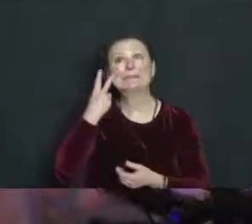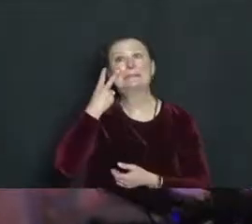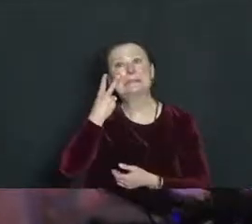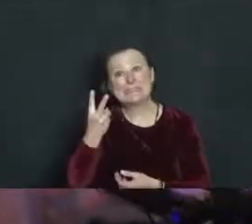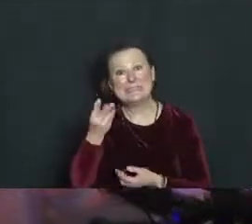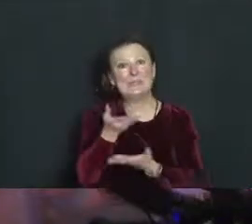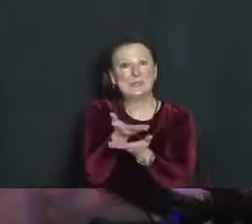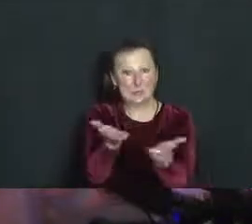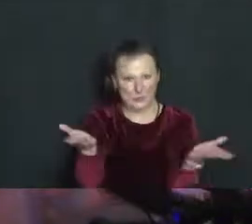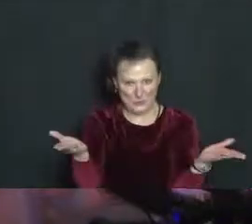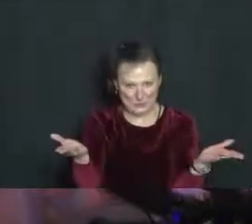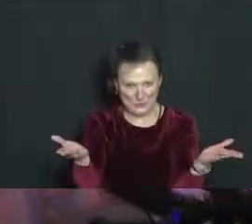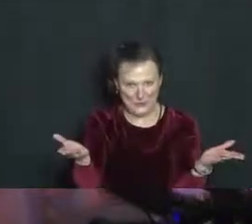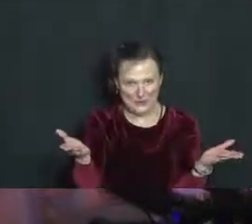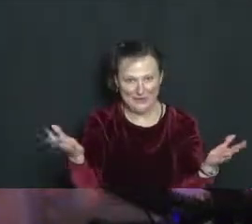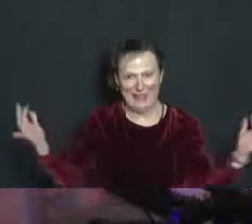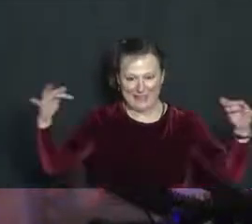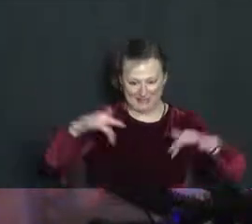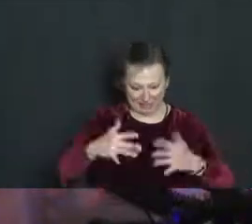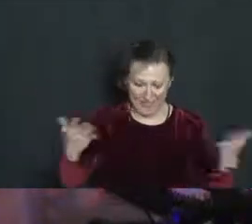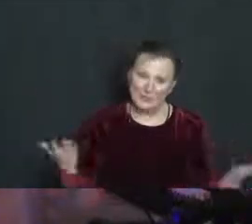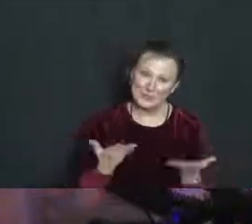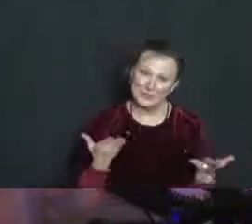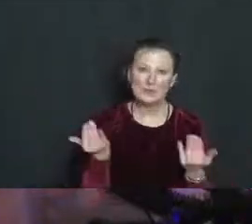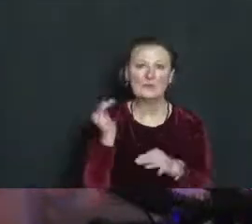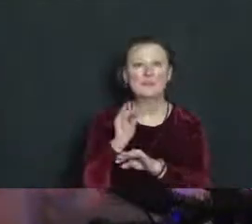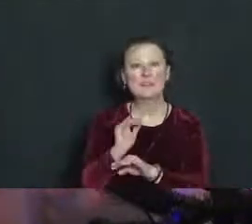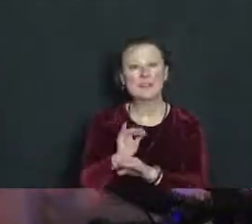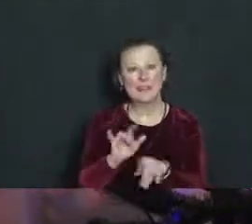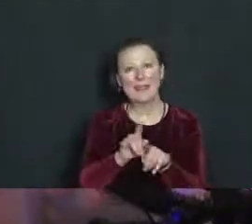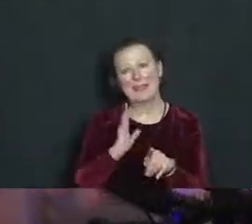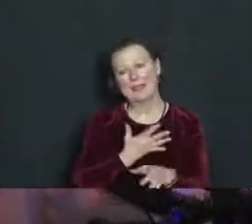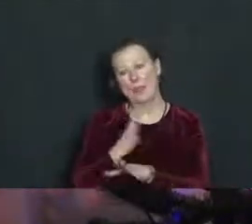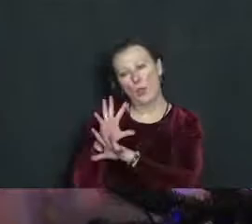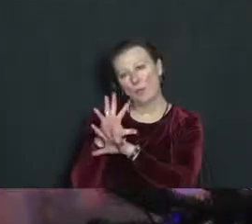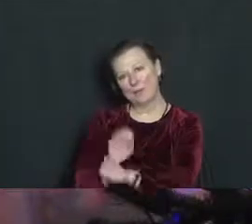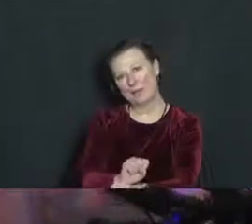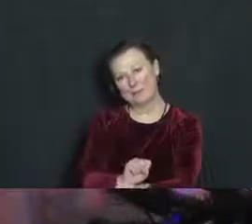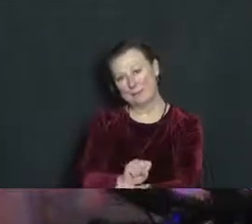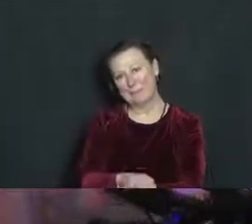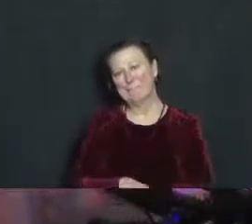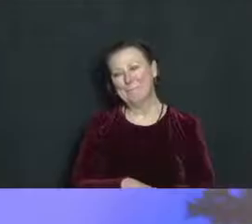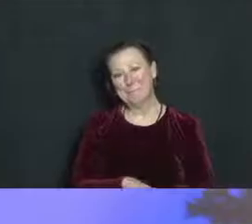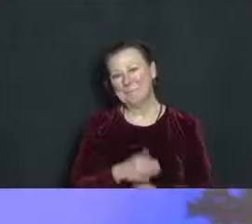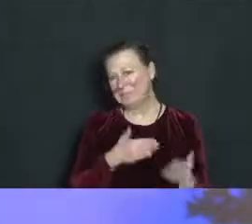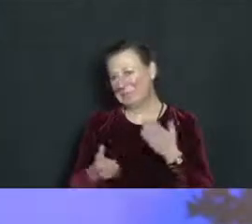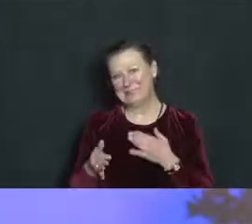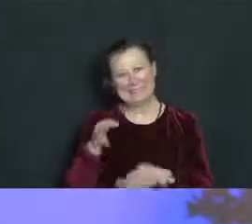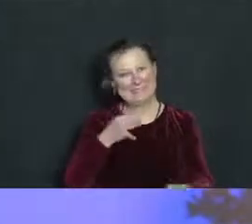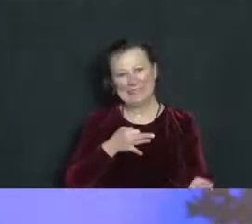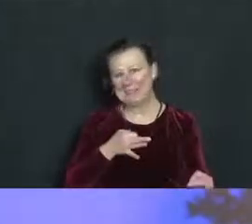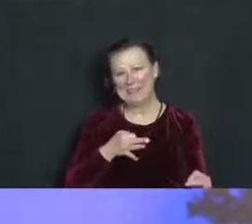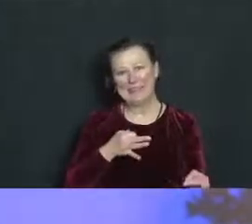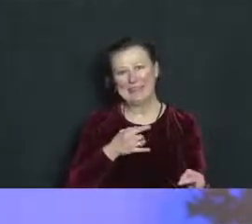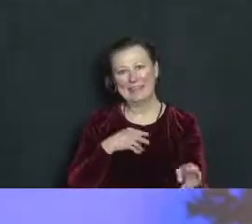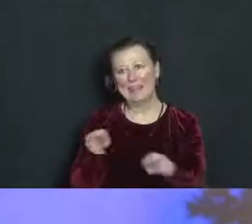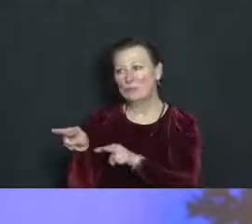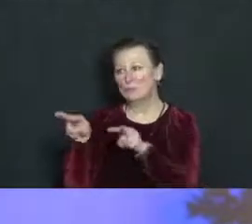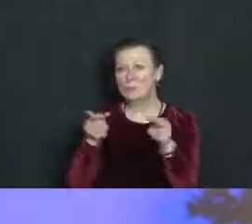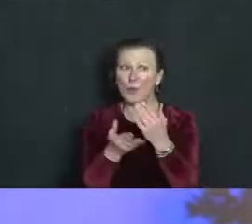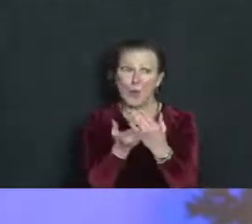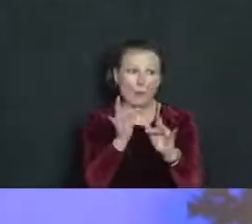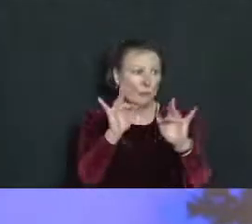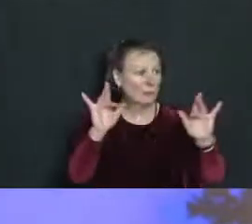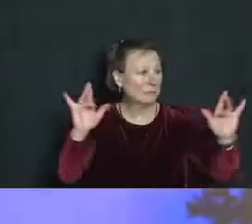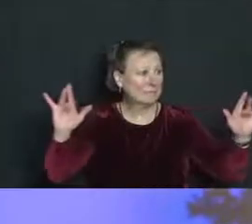you gathered here tonight, as is our custom. Instead, I look at a mostly empty